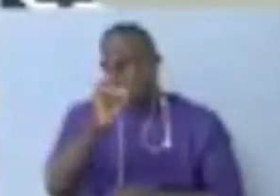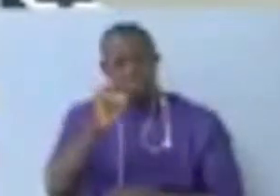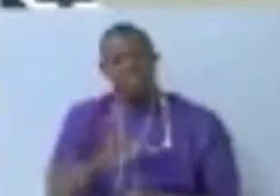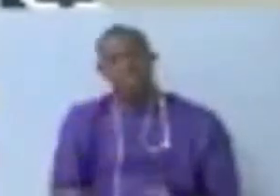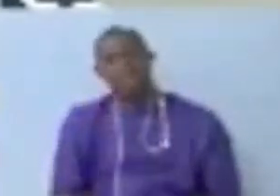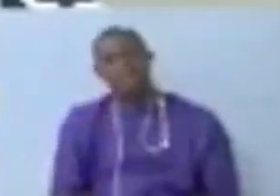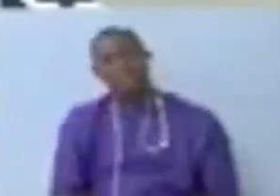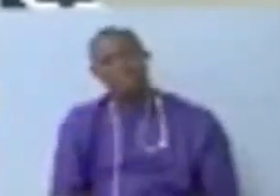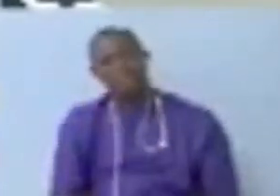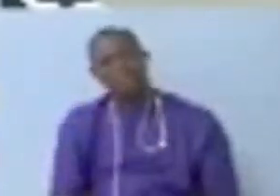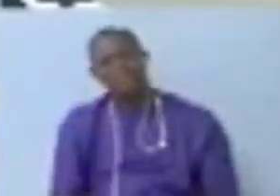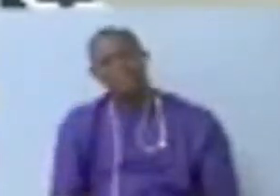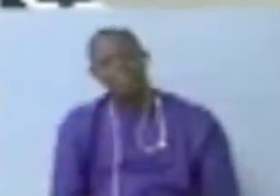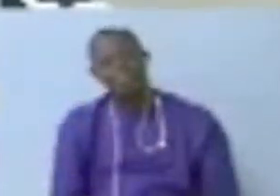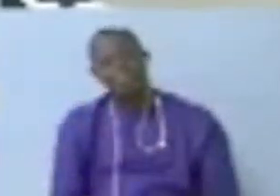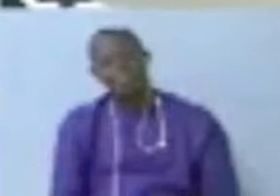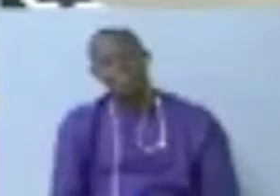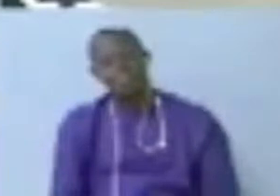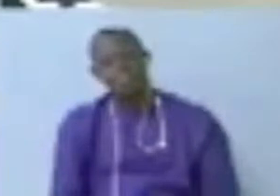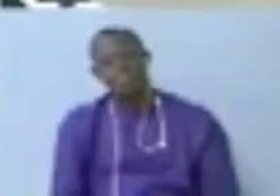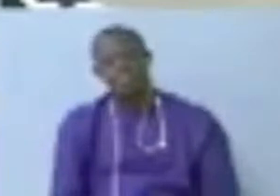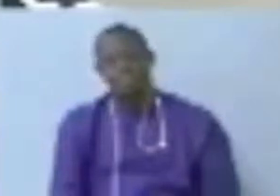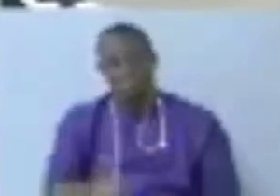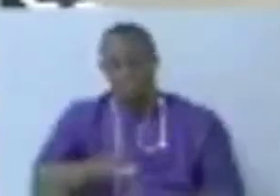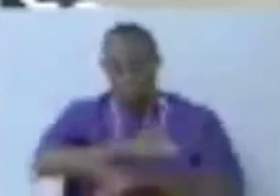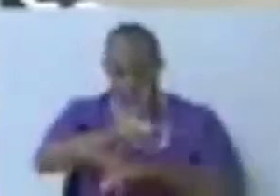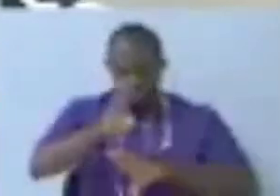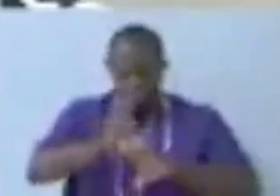At State House